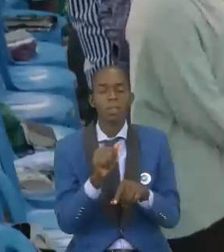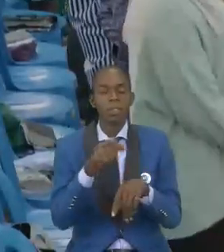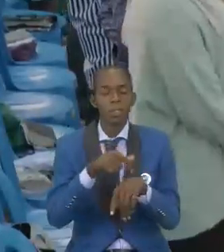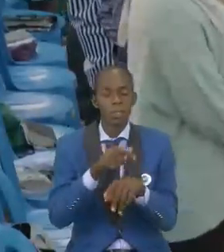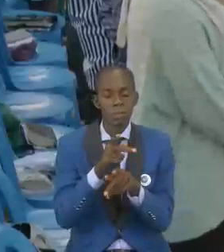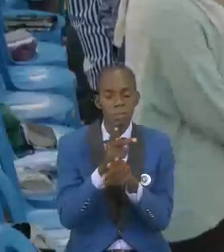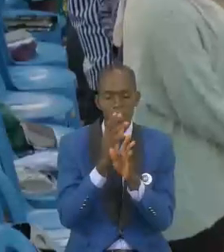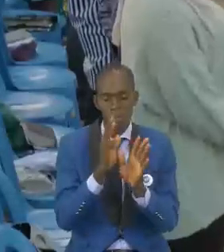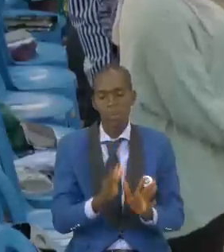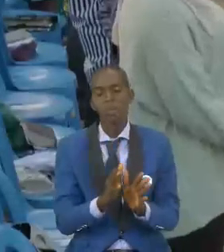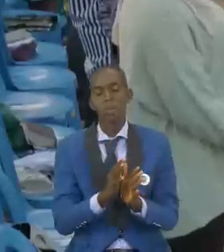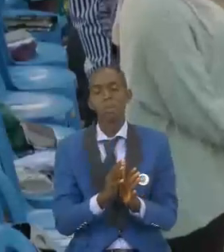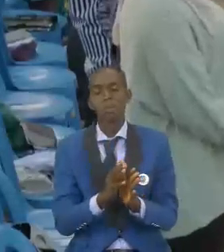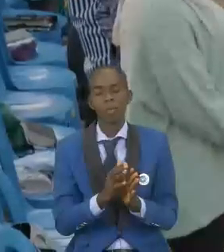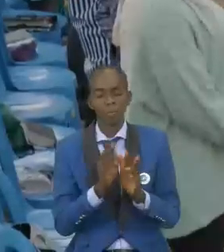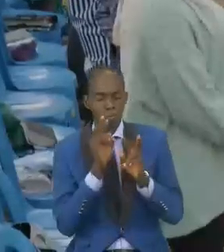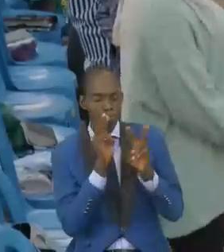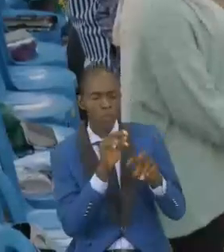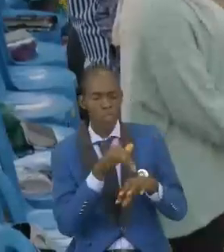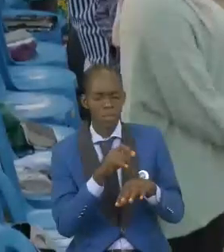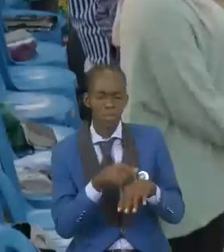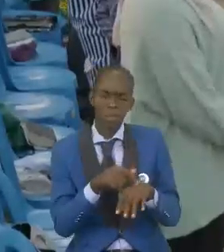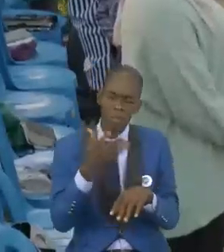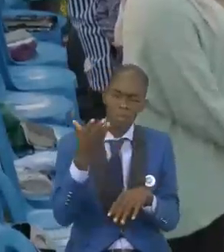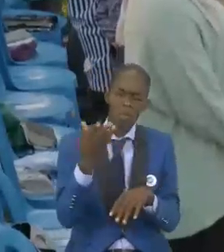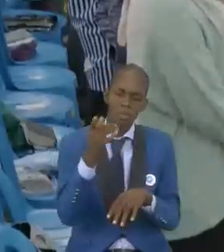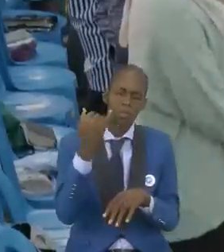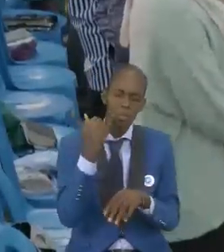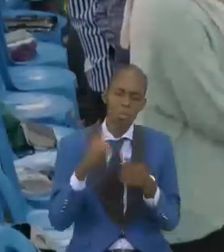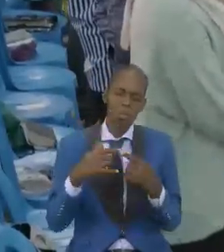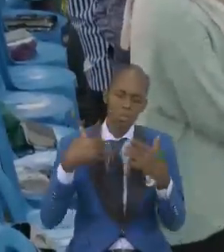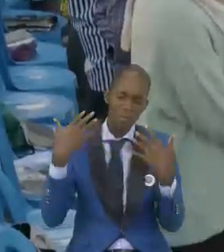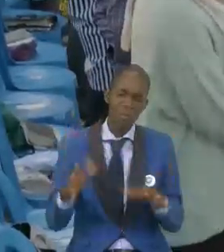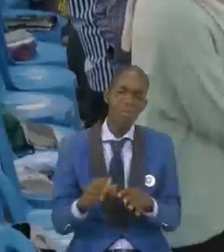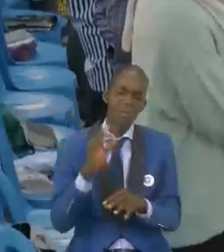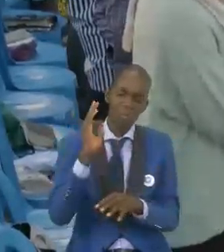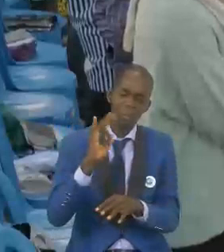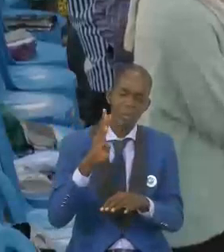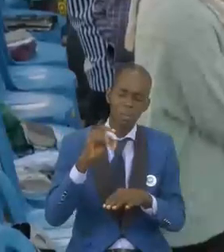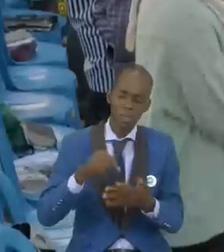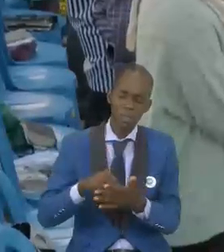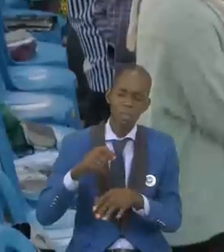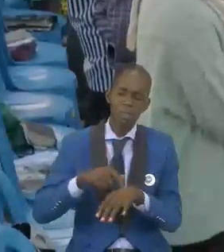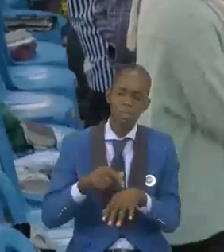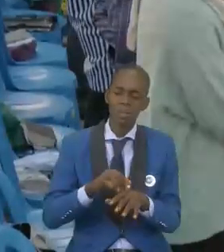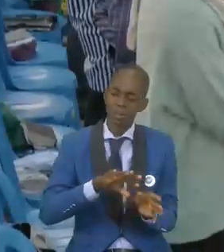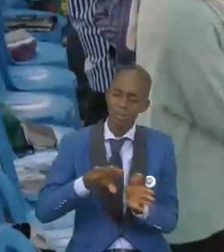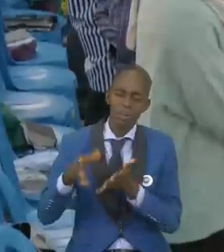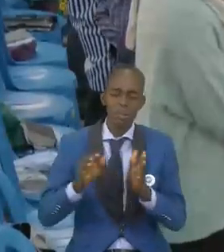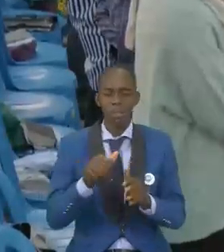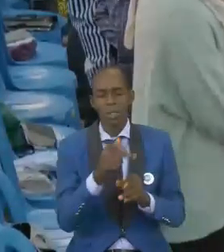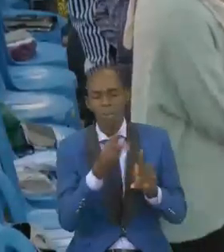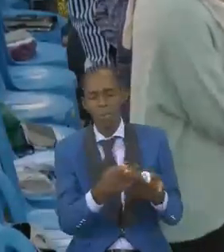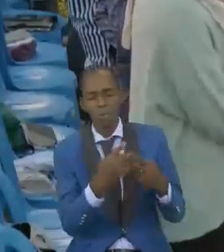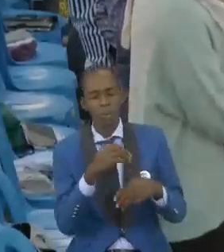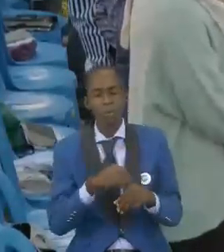timekeeper, looking at the time, showing us the time. We're not here to worship time. We're here to worship